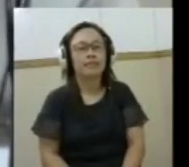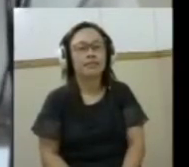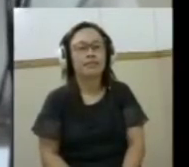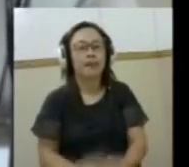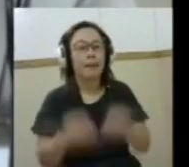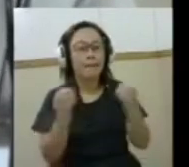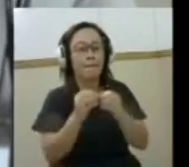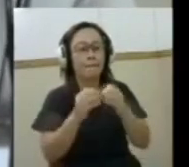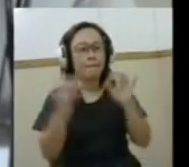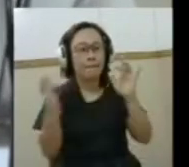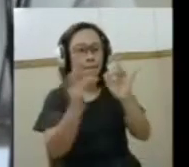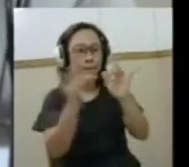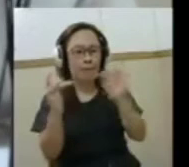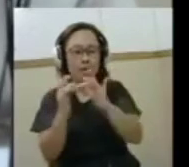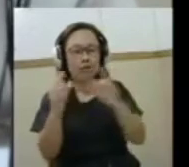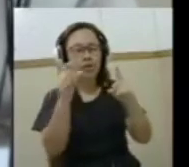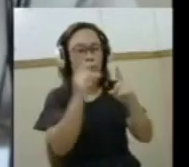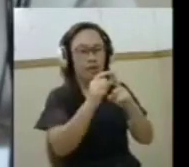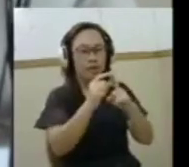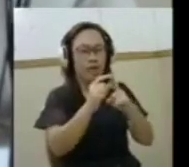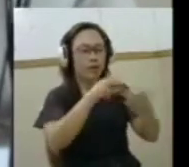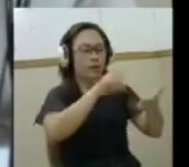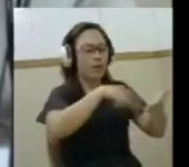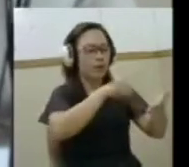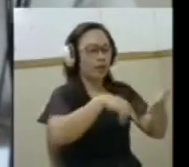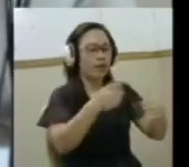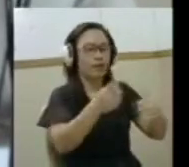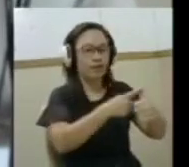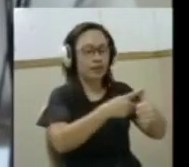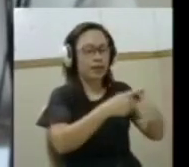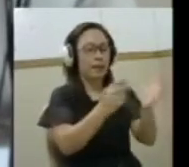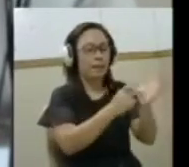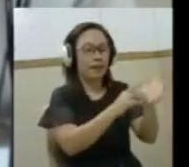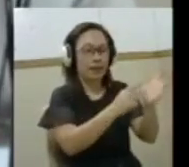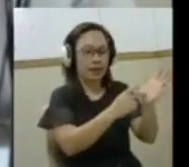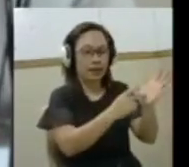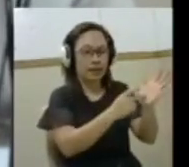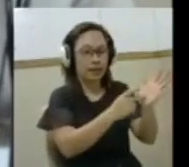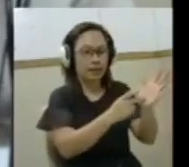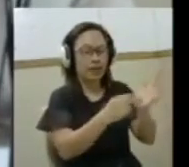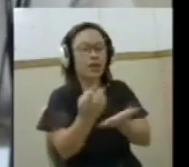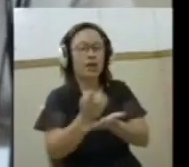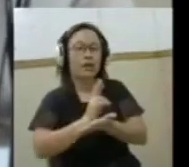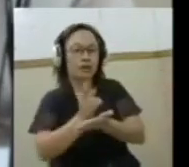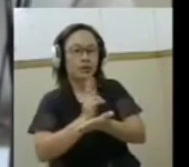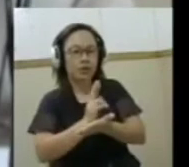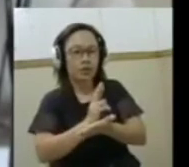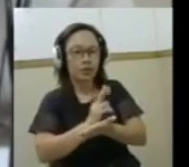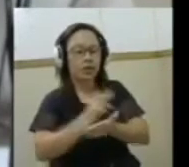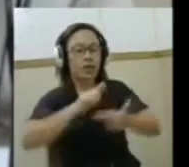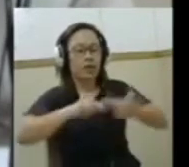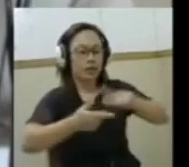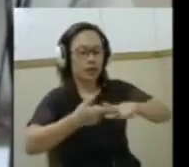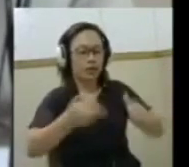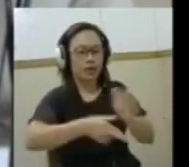Match the following terms. I will read with their definitions. Research, literature